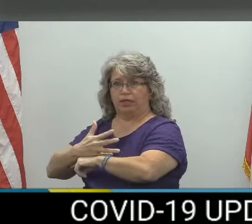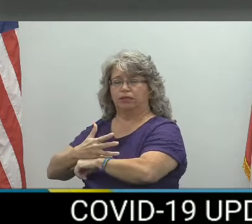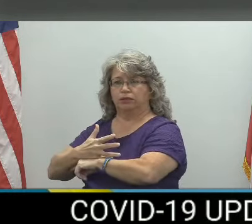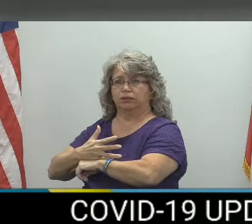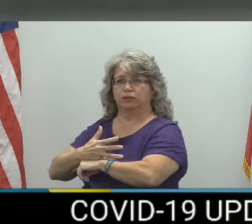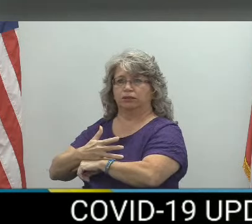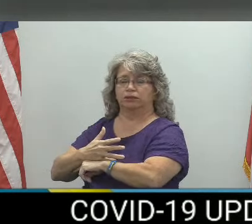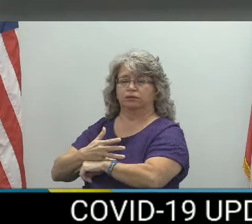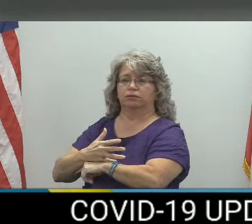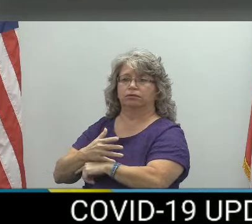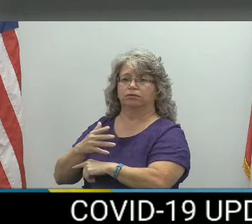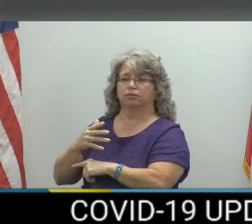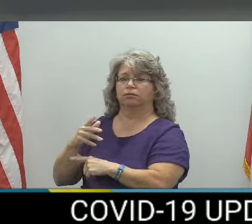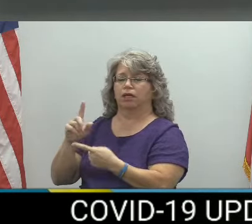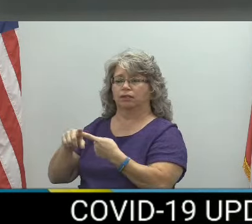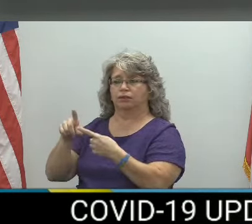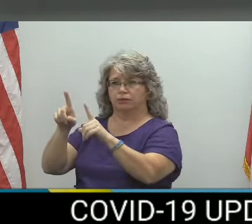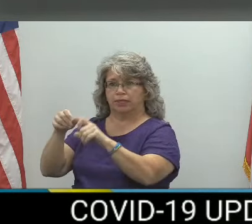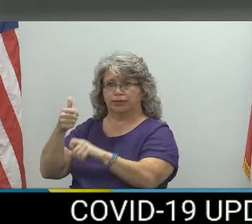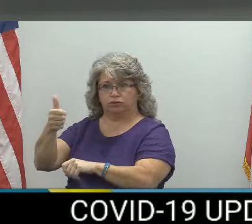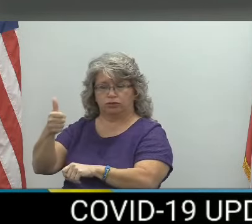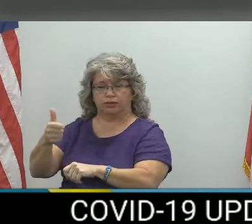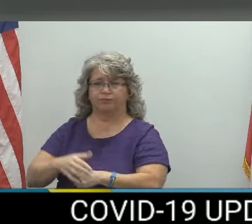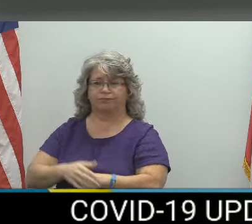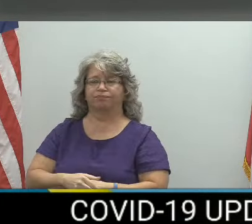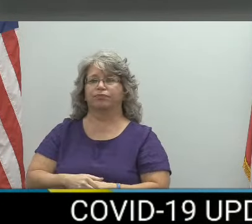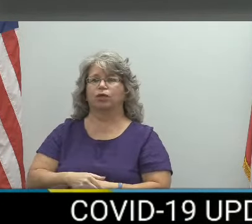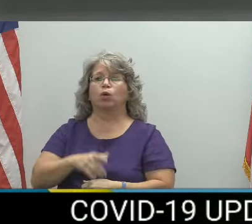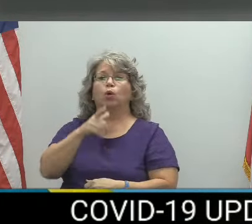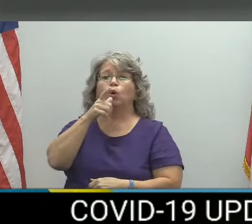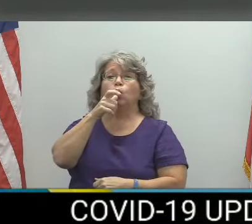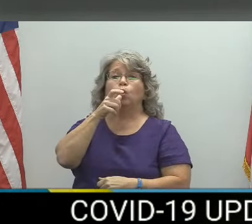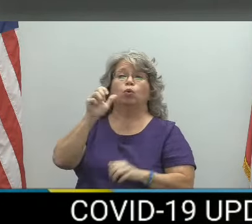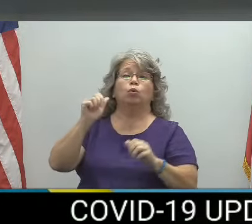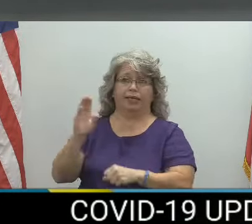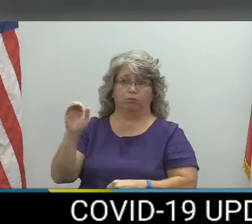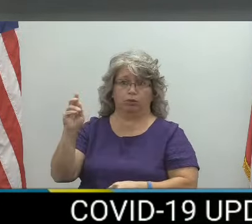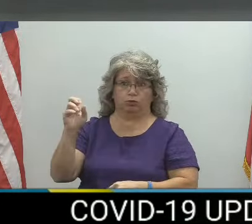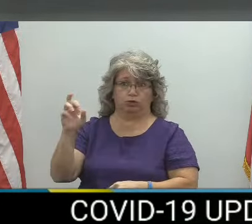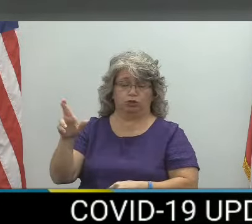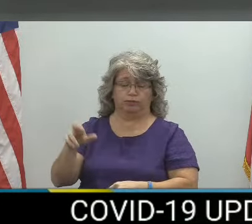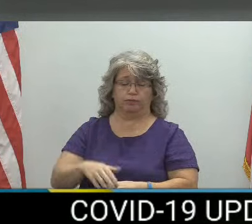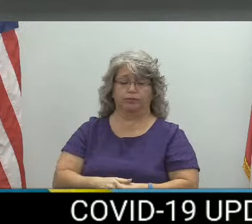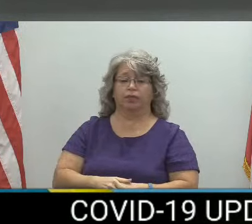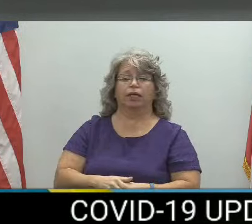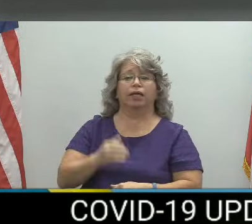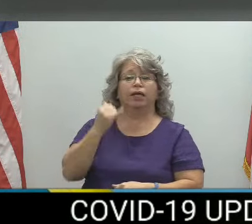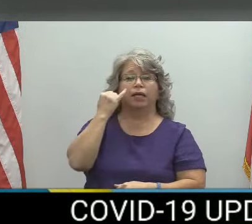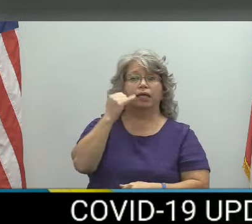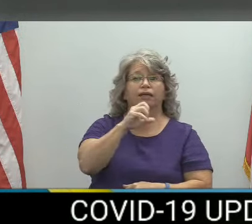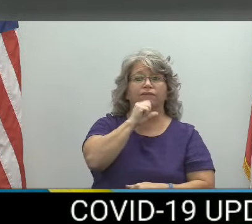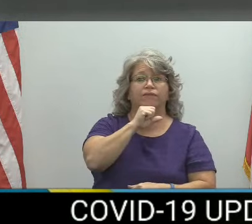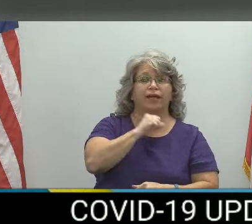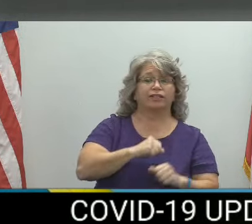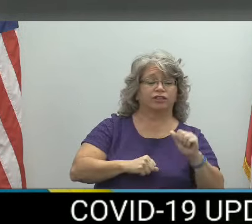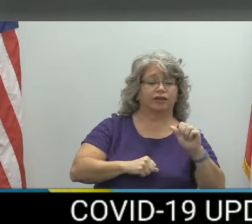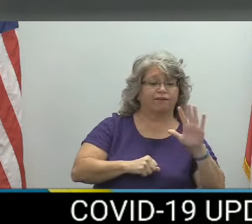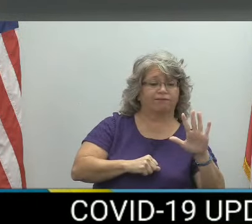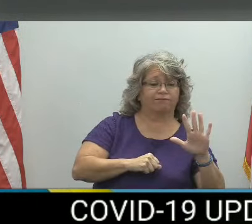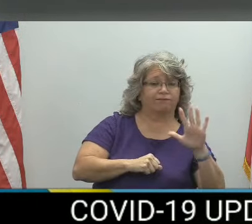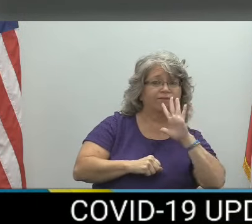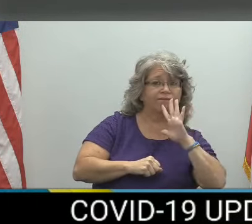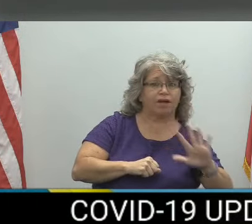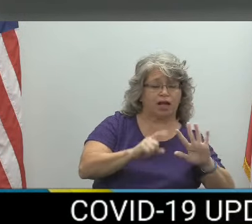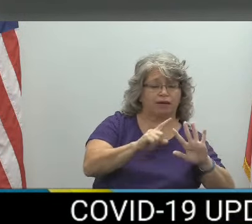So who can get their booster shots? So it's anybody 12 years and older. They can actually get a third shot. It's not